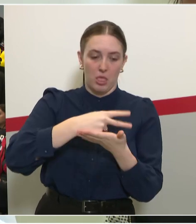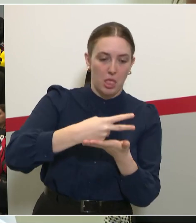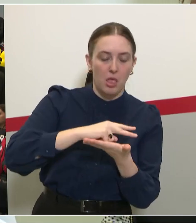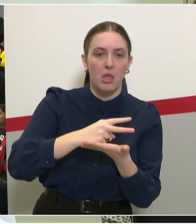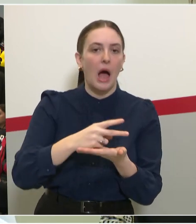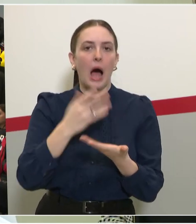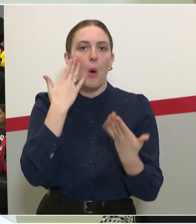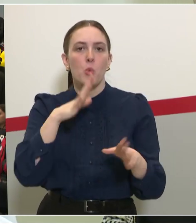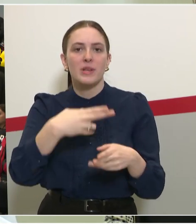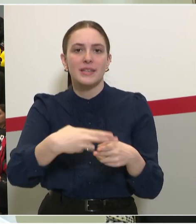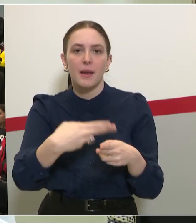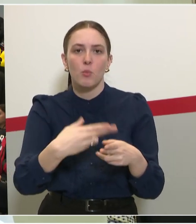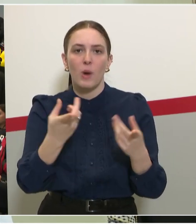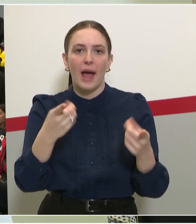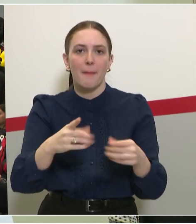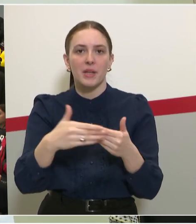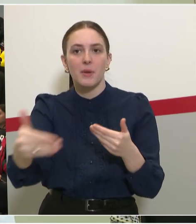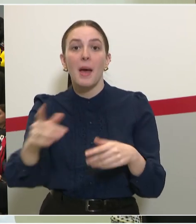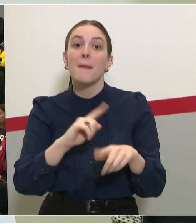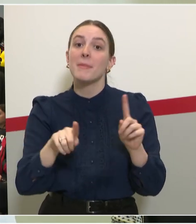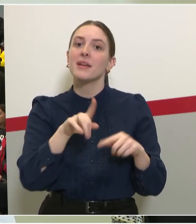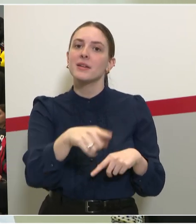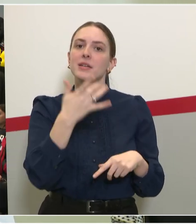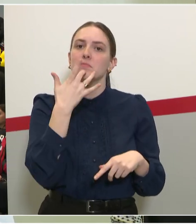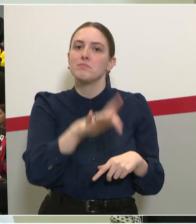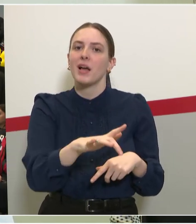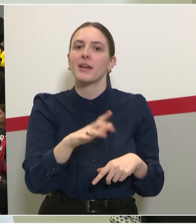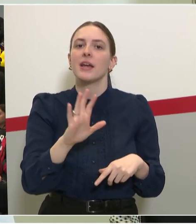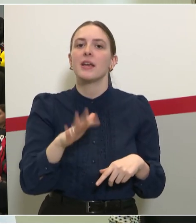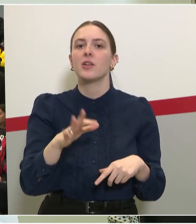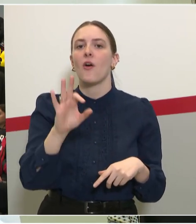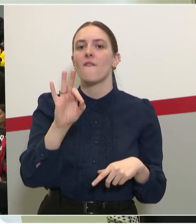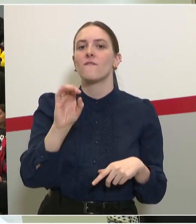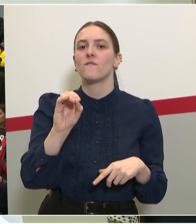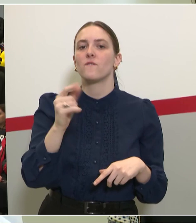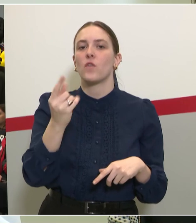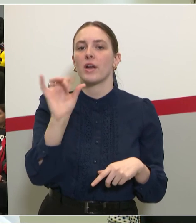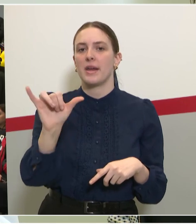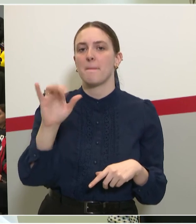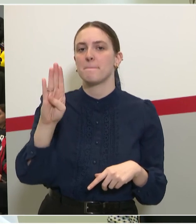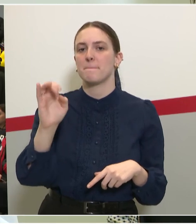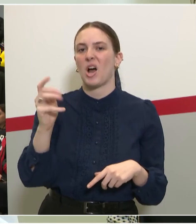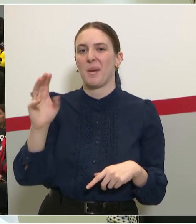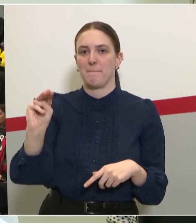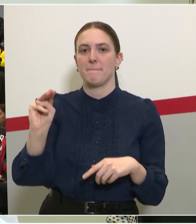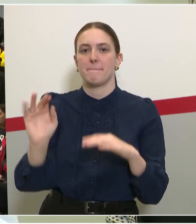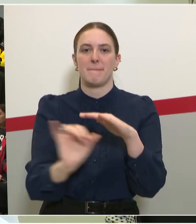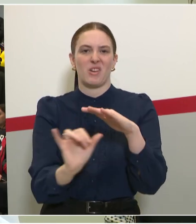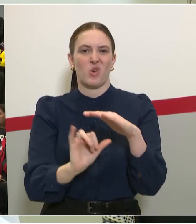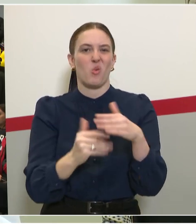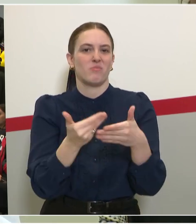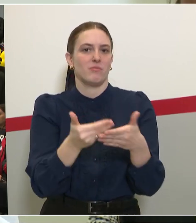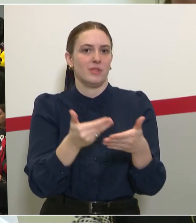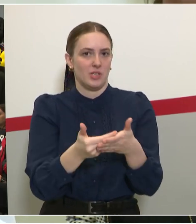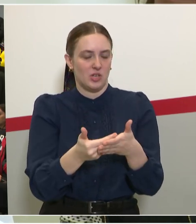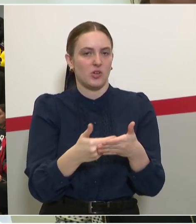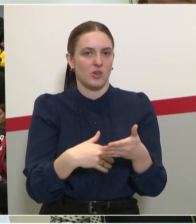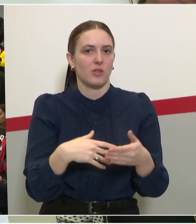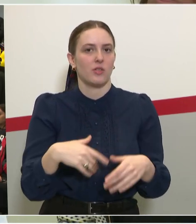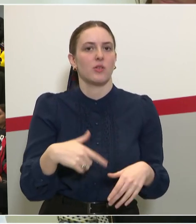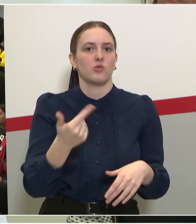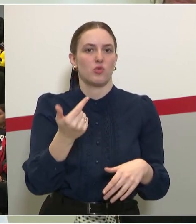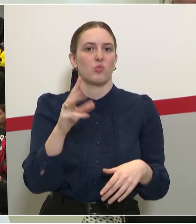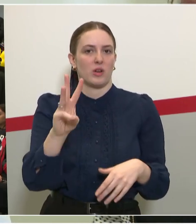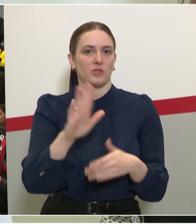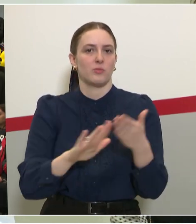But he lucked out because he was at Foggy Bottom near the George Washington Hospital. My story is one of many in this city, and one of the things